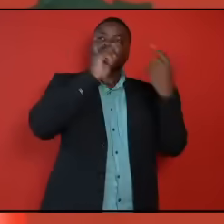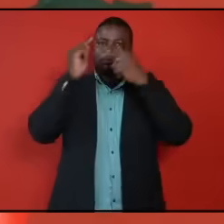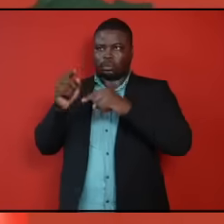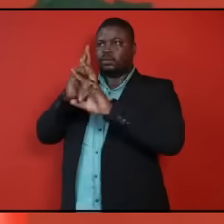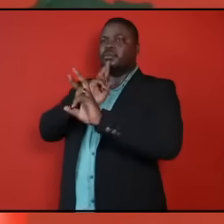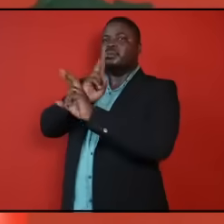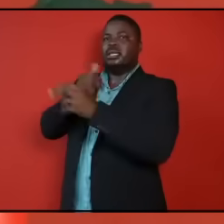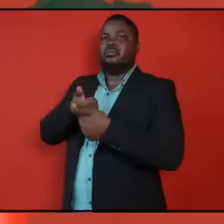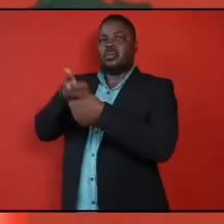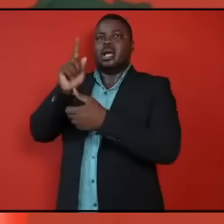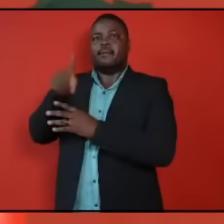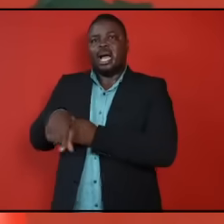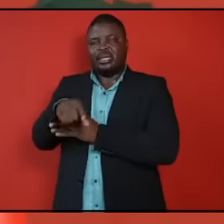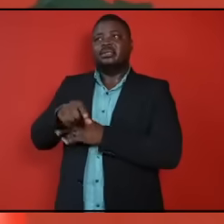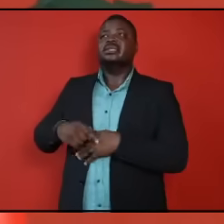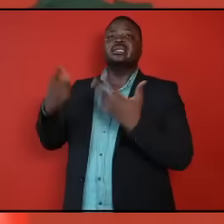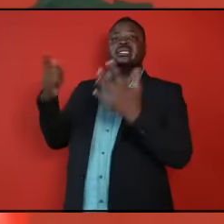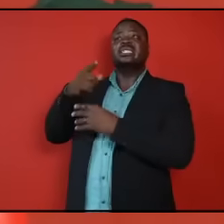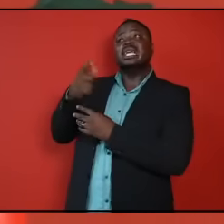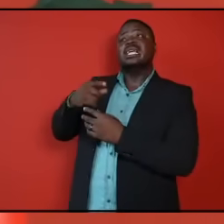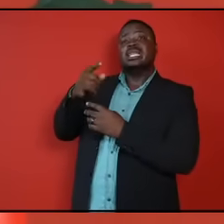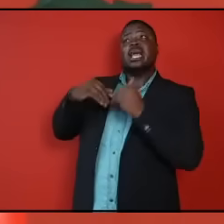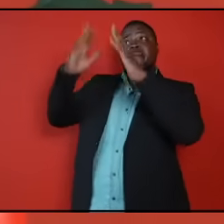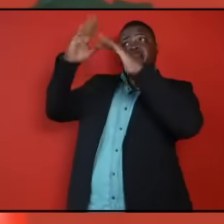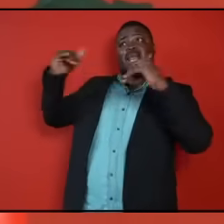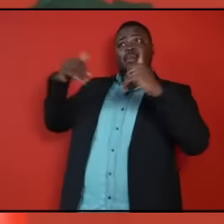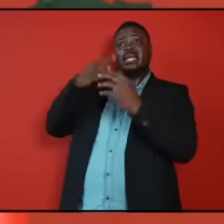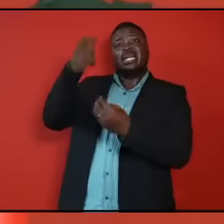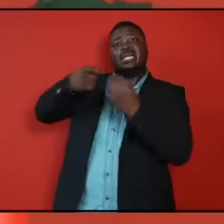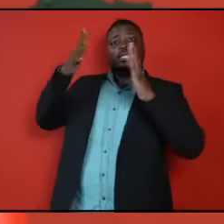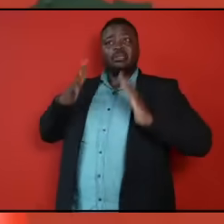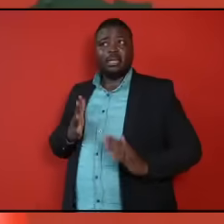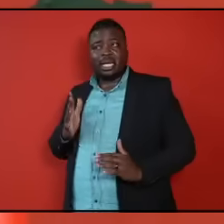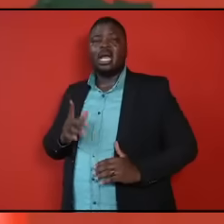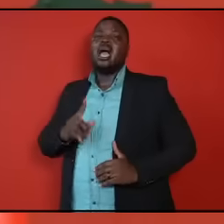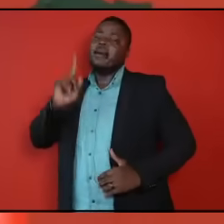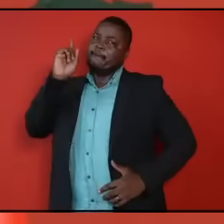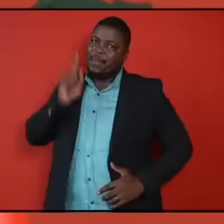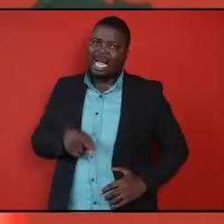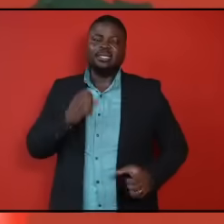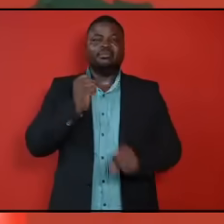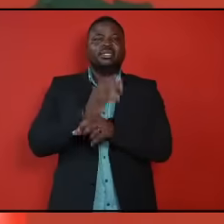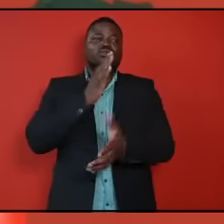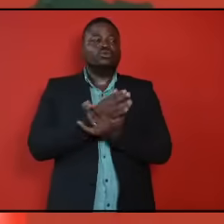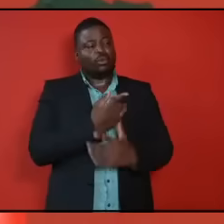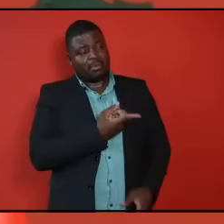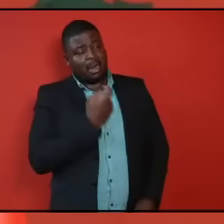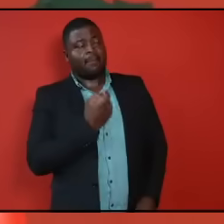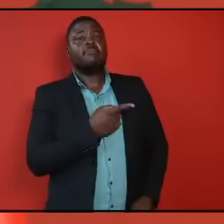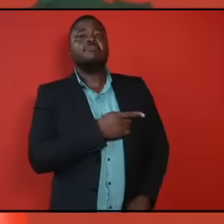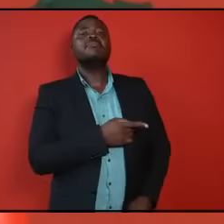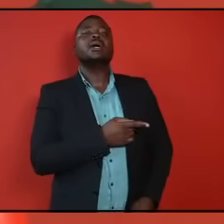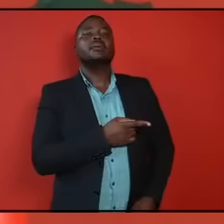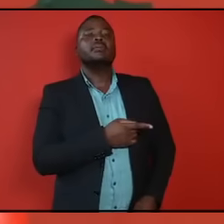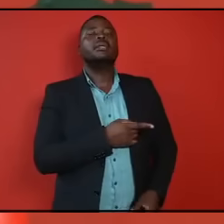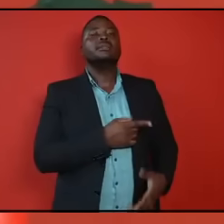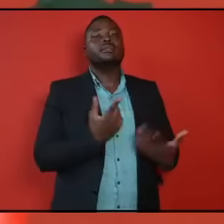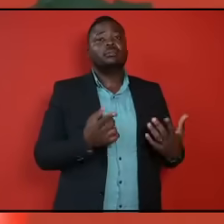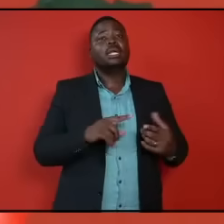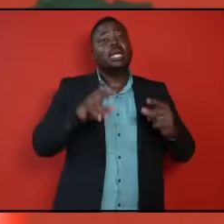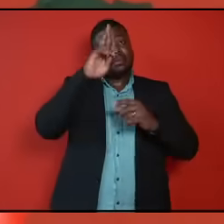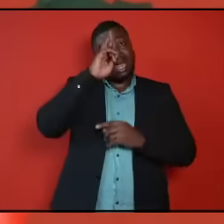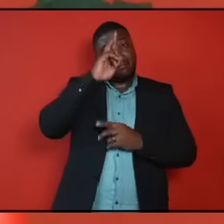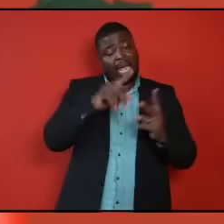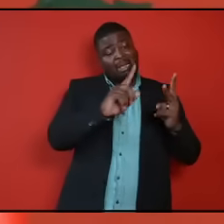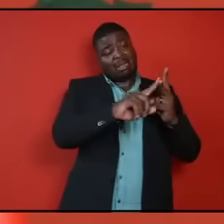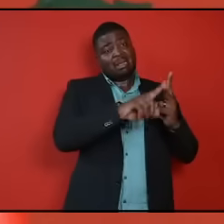authorize subpoenas amounts to political protection. We must all remember that O'Sullivan has got a